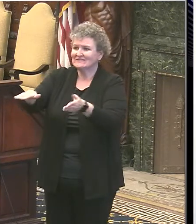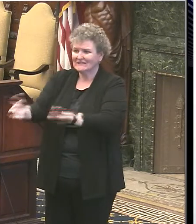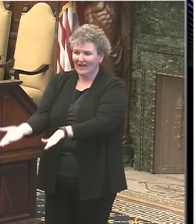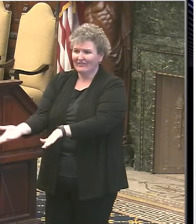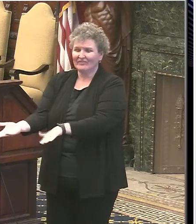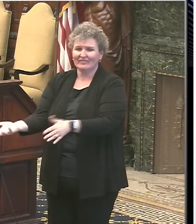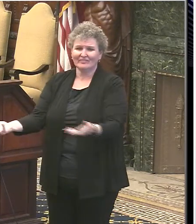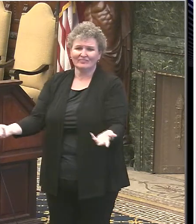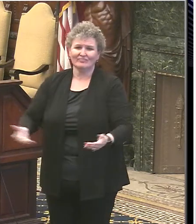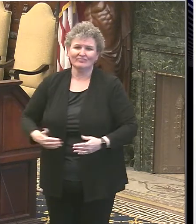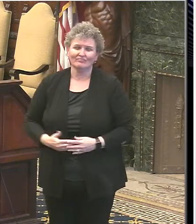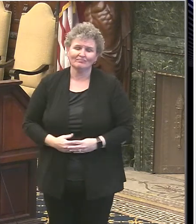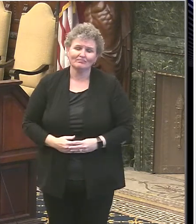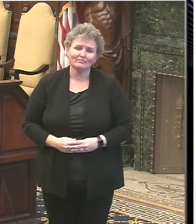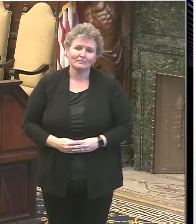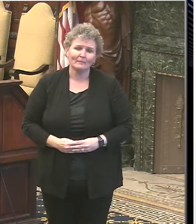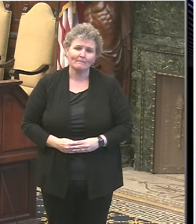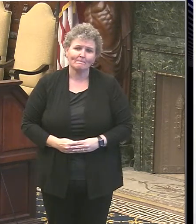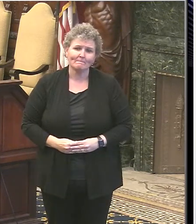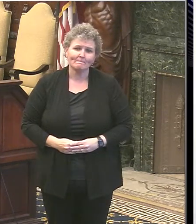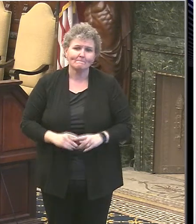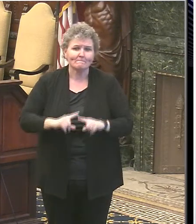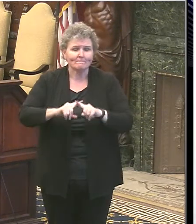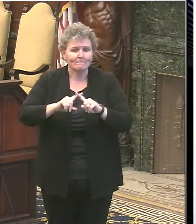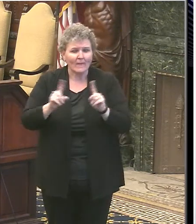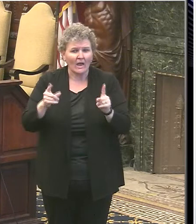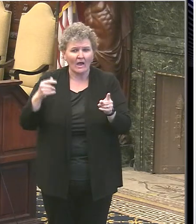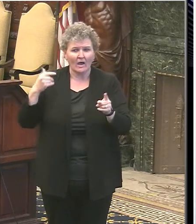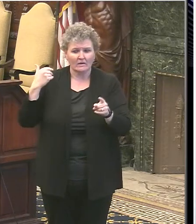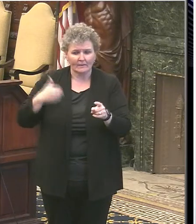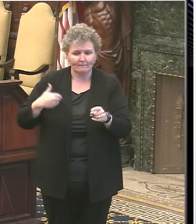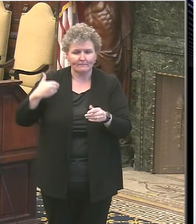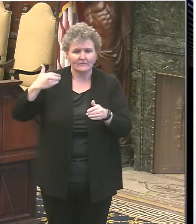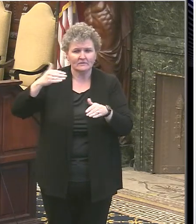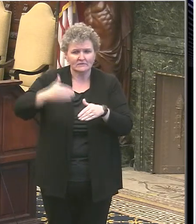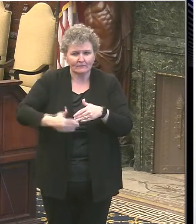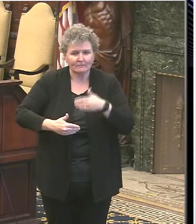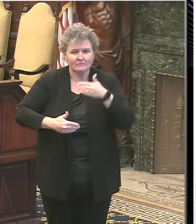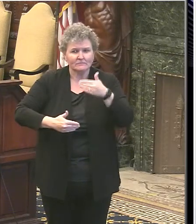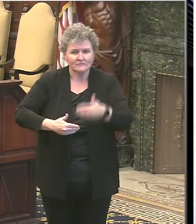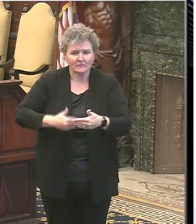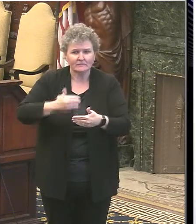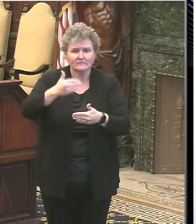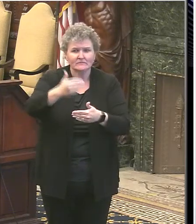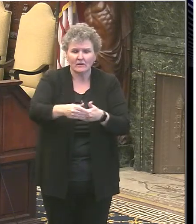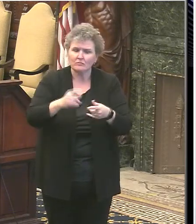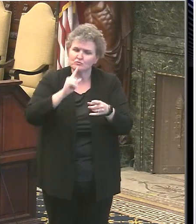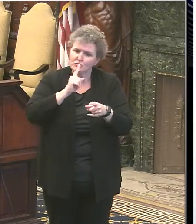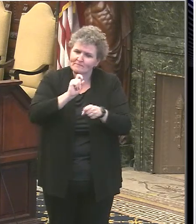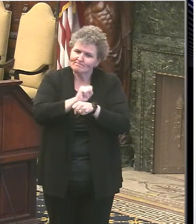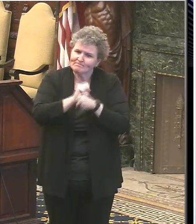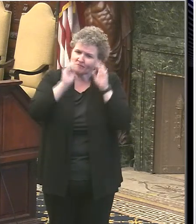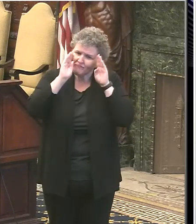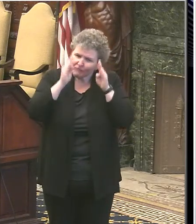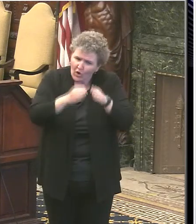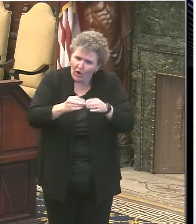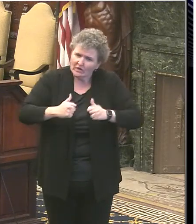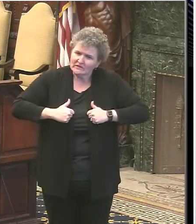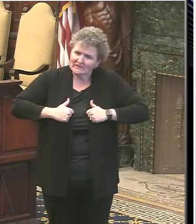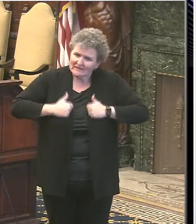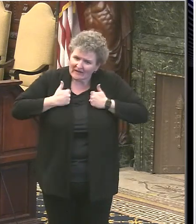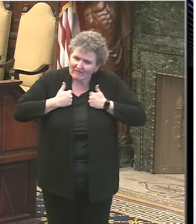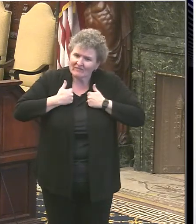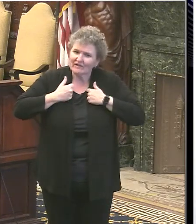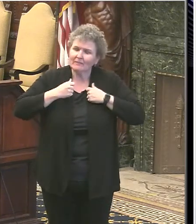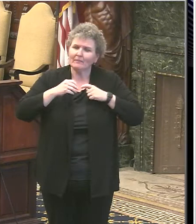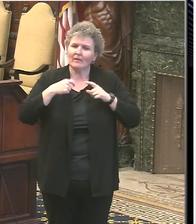this kind of step for a limited period of time, saving them, seems to me to be worth it. Thanks. And lastly, for the mayor, could you